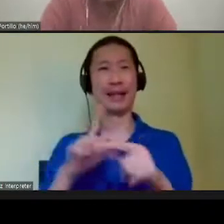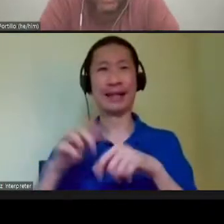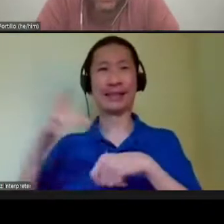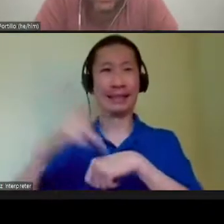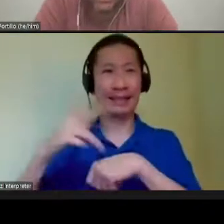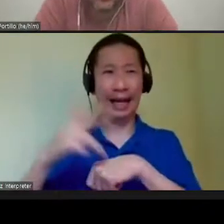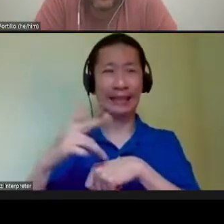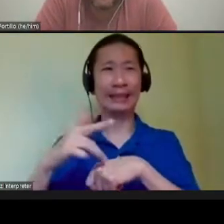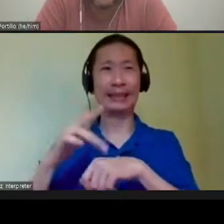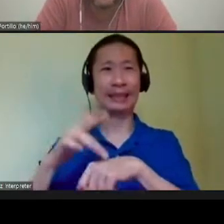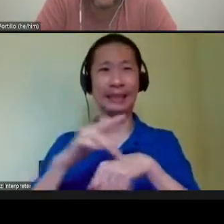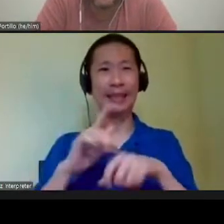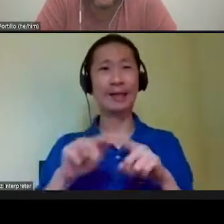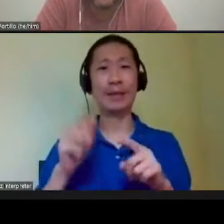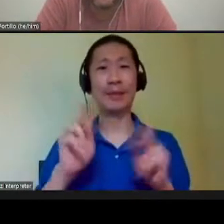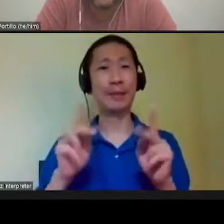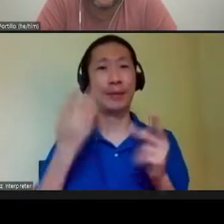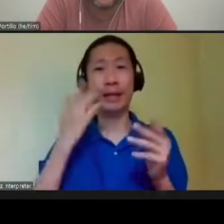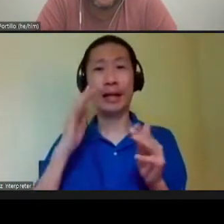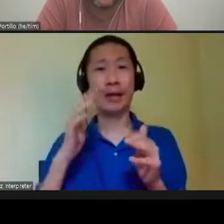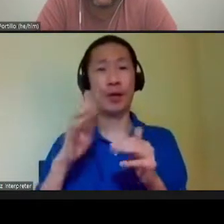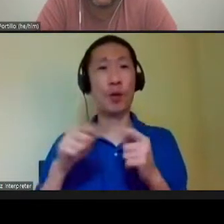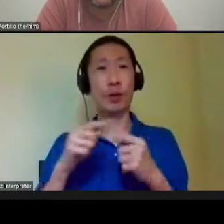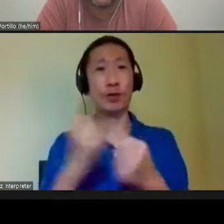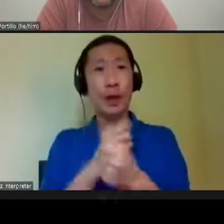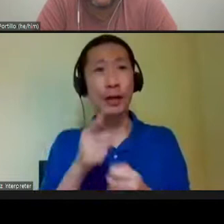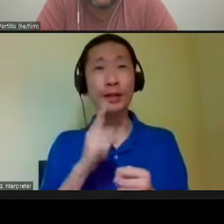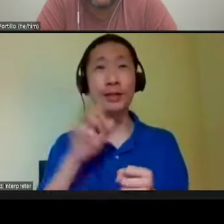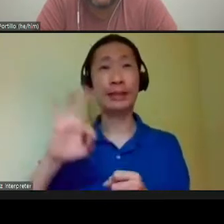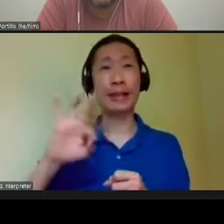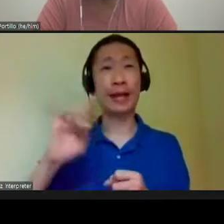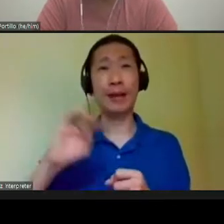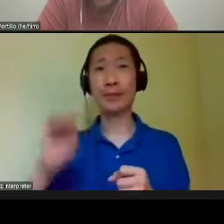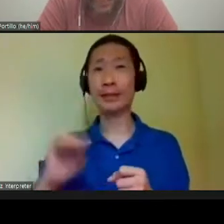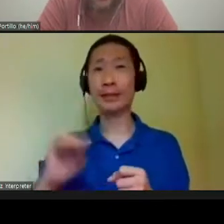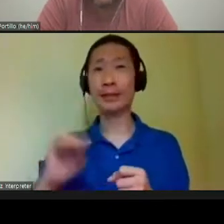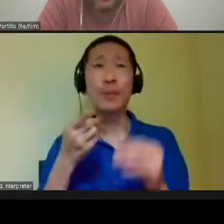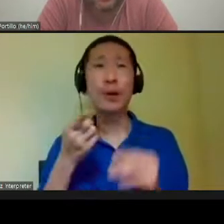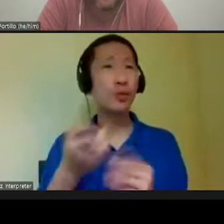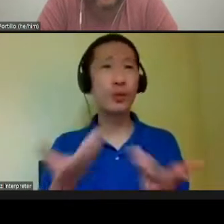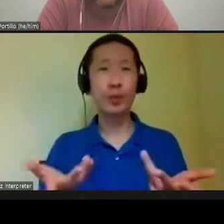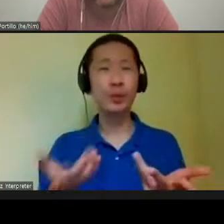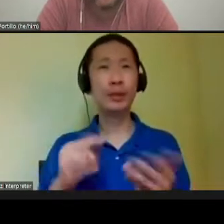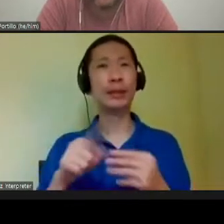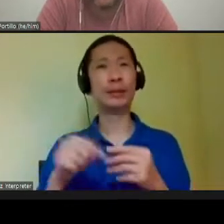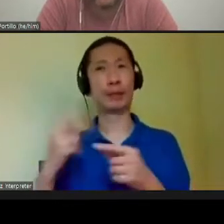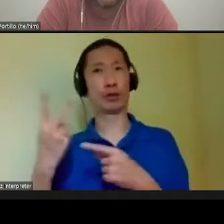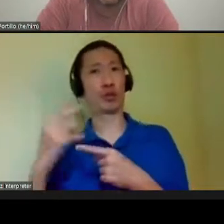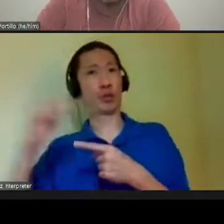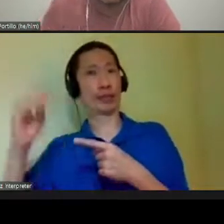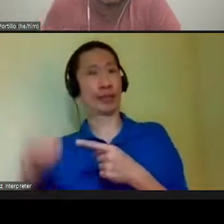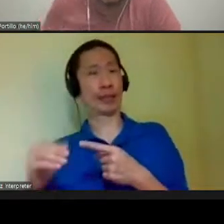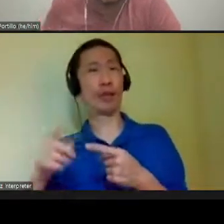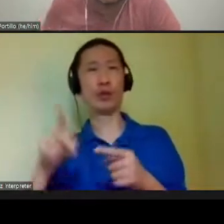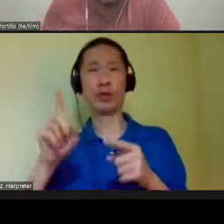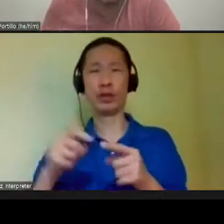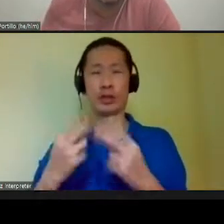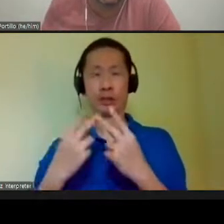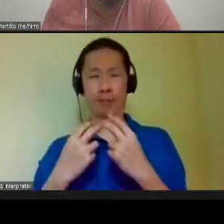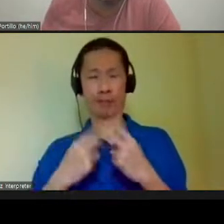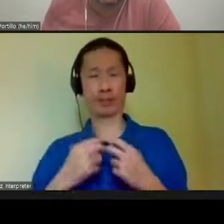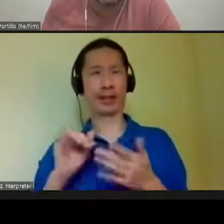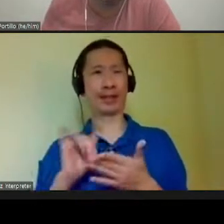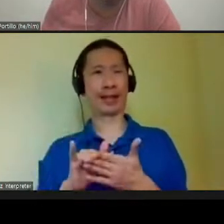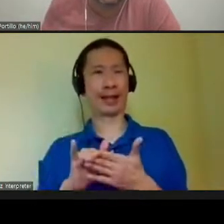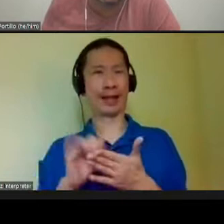But people not wanting to hug you is 98% not about you. And if the 2% that it is, you should look into that.